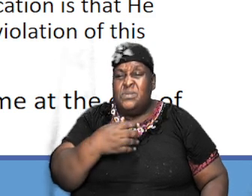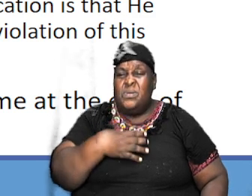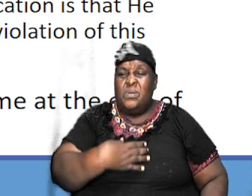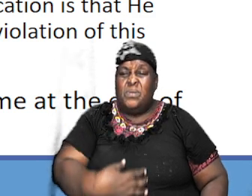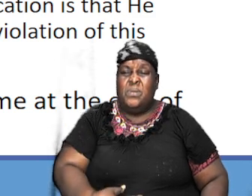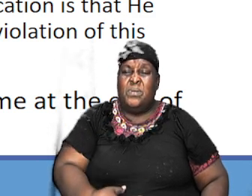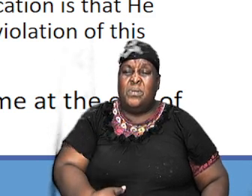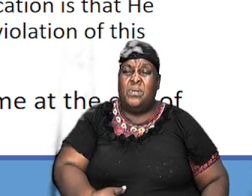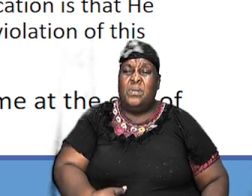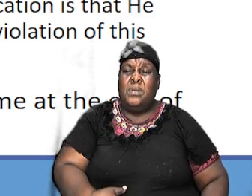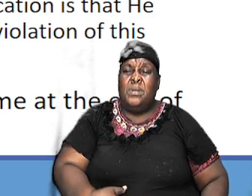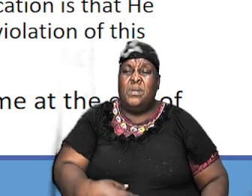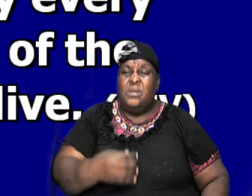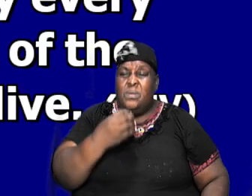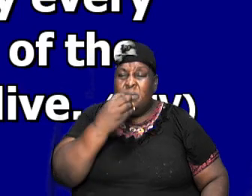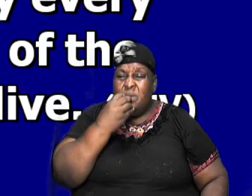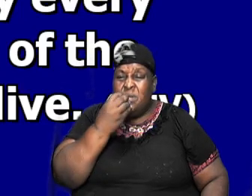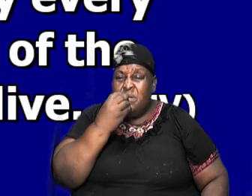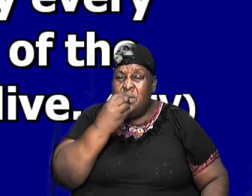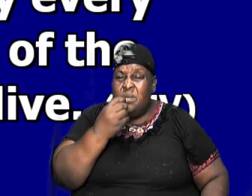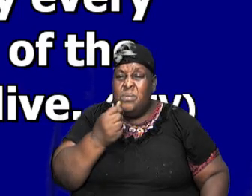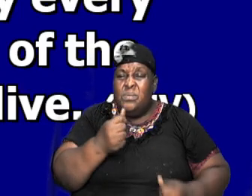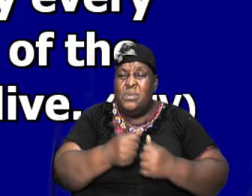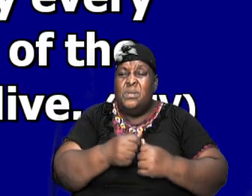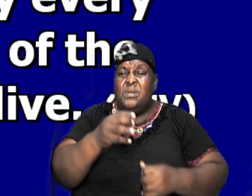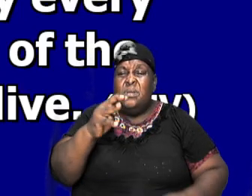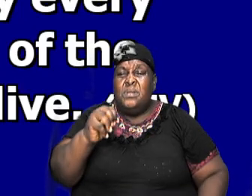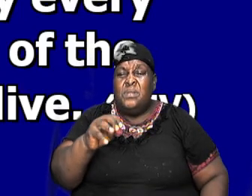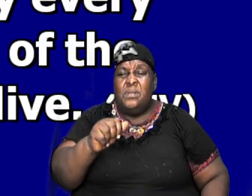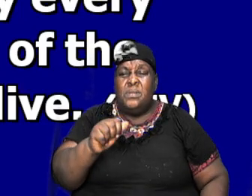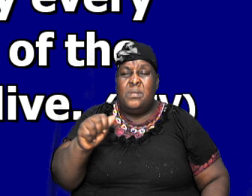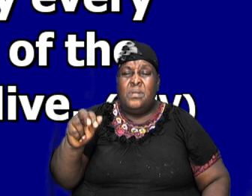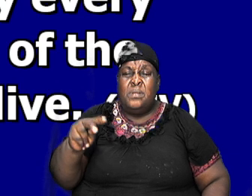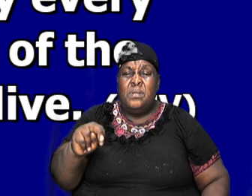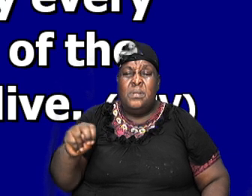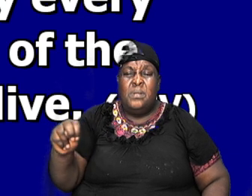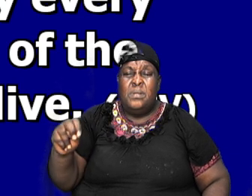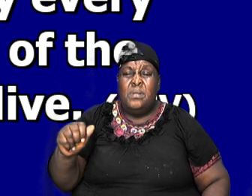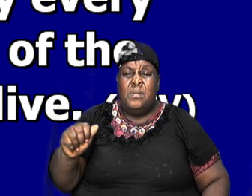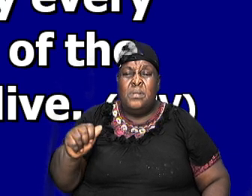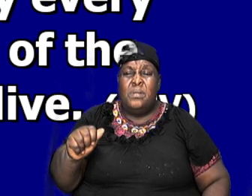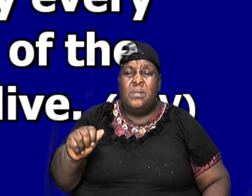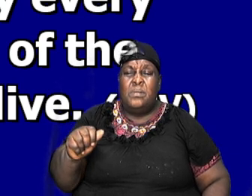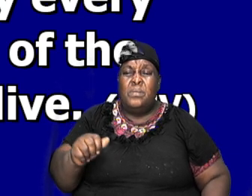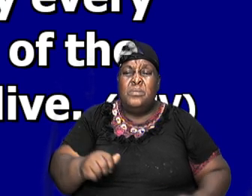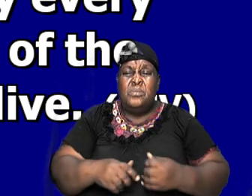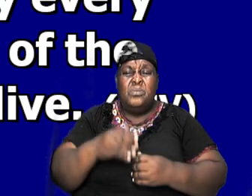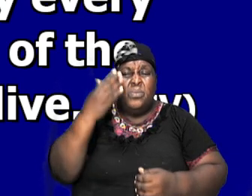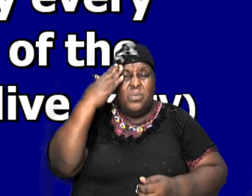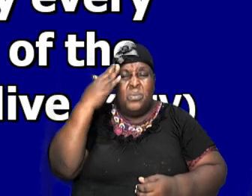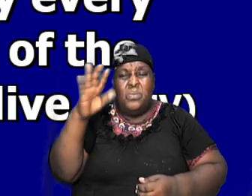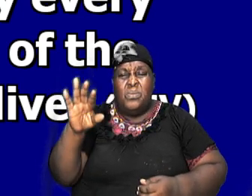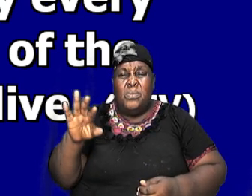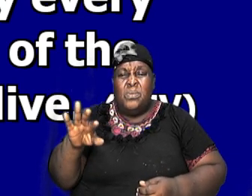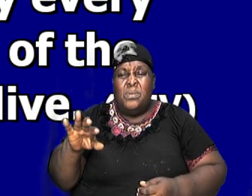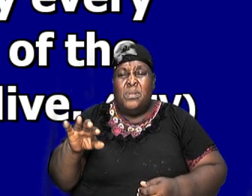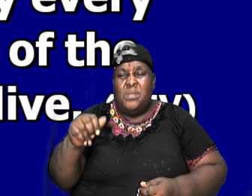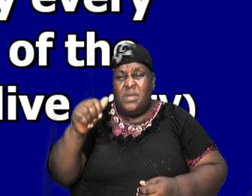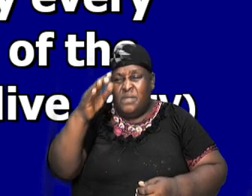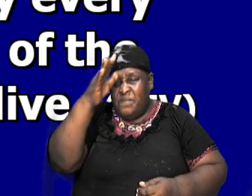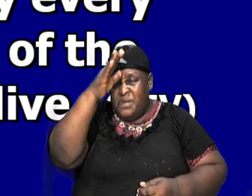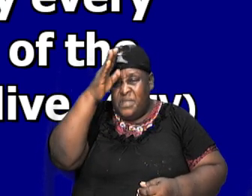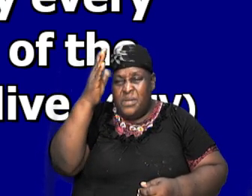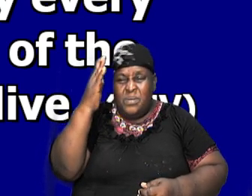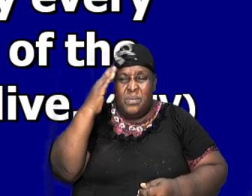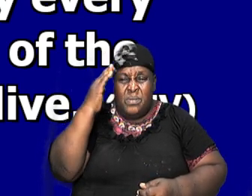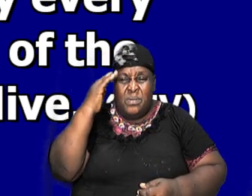hunger and fed thee with manna, which thou knewest not, neither did thy father knew,